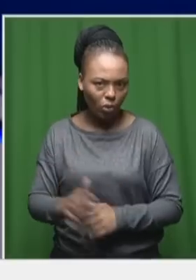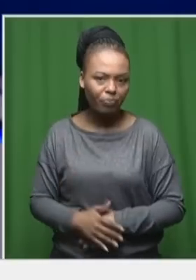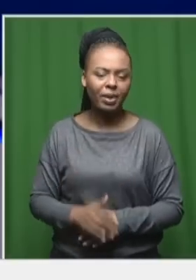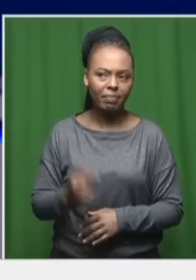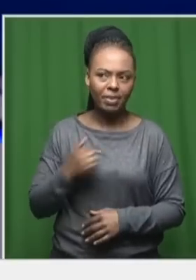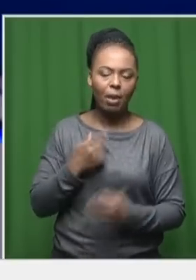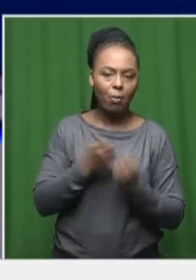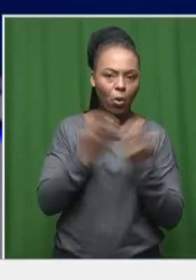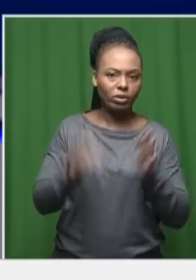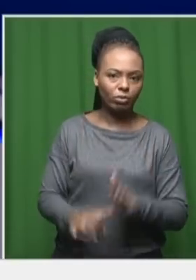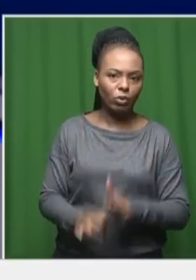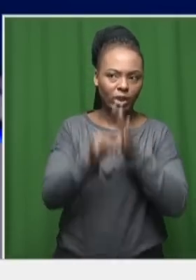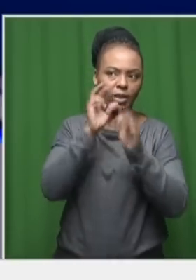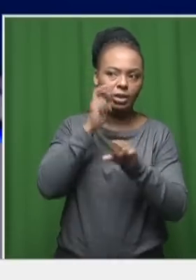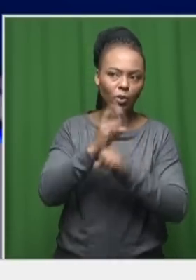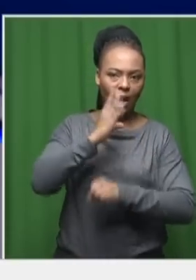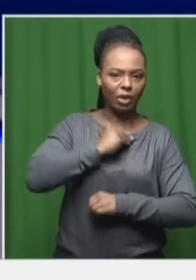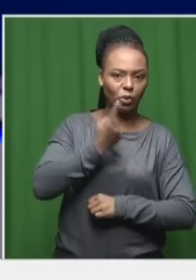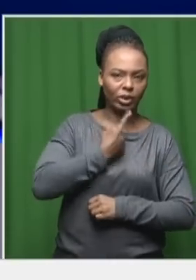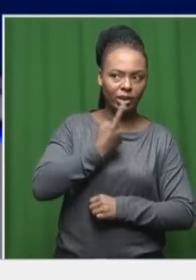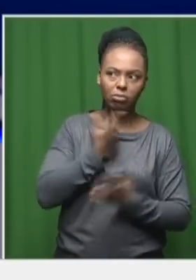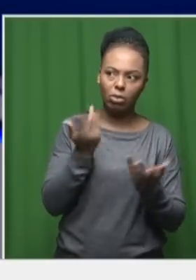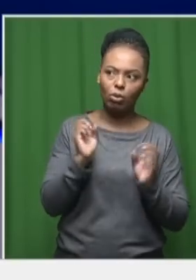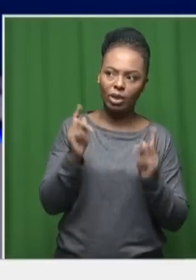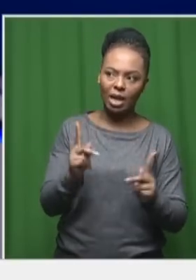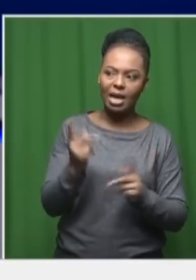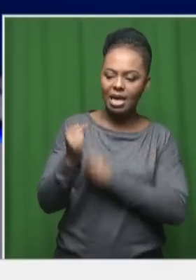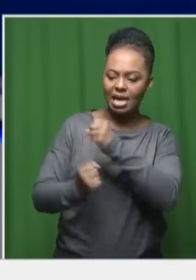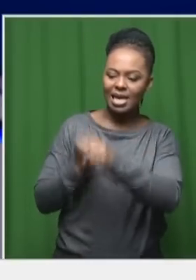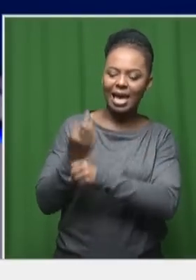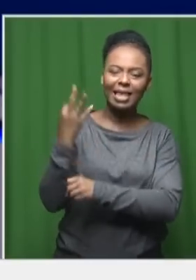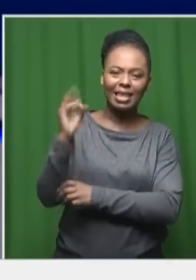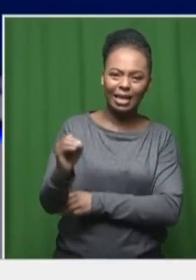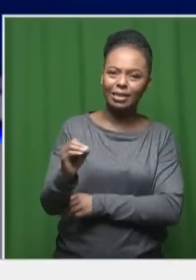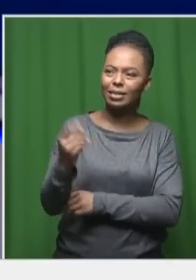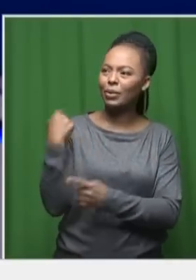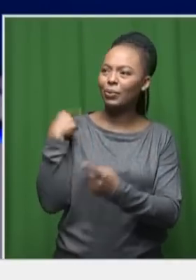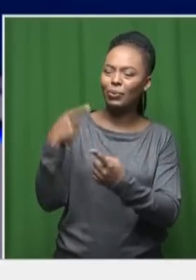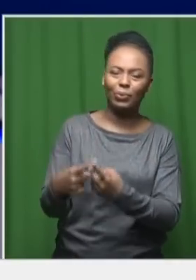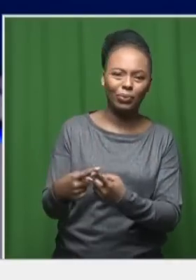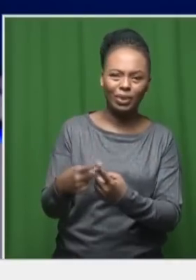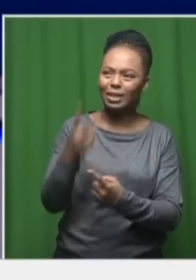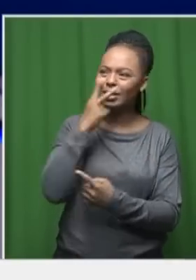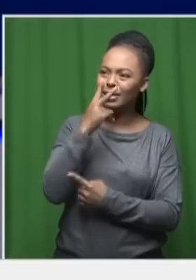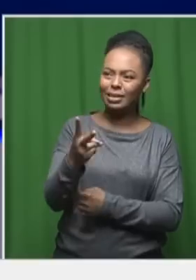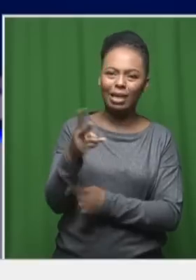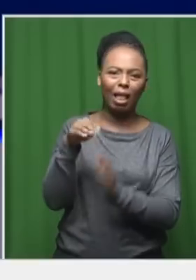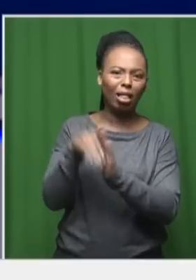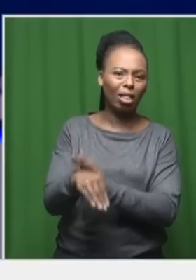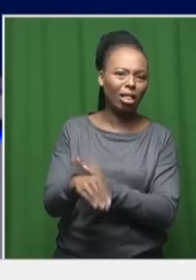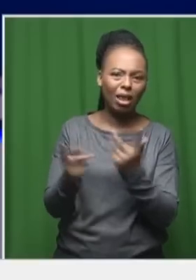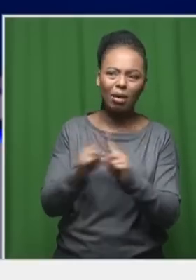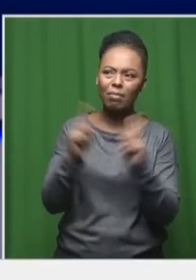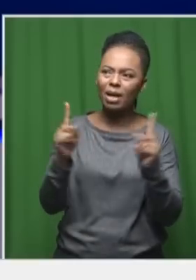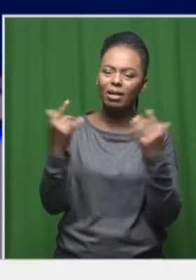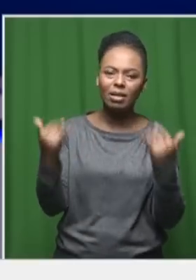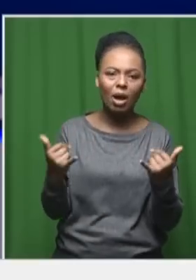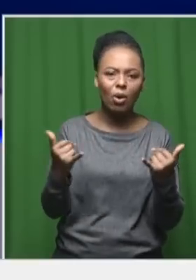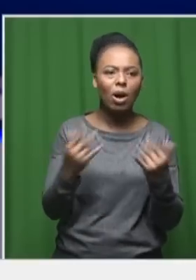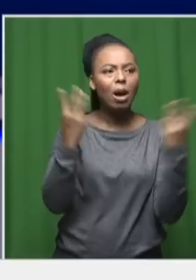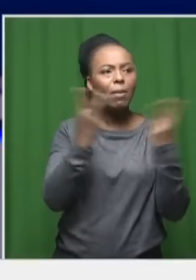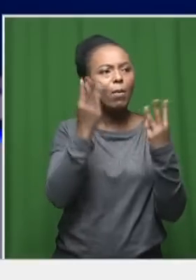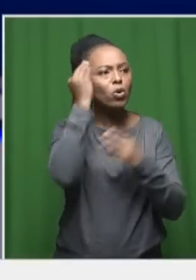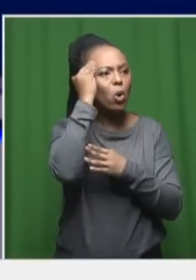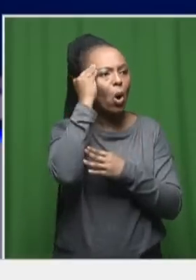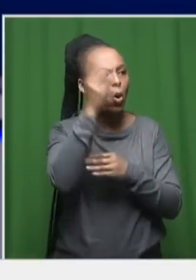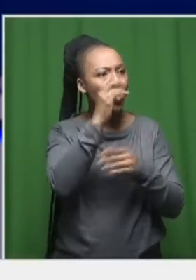importantly, we need to start asking ourselves, listen, we've seen what the last 30 years have been going to next year. why are we not encouraging the people we know